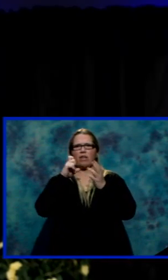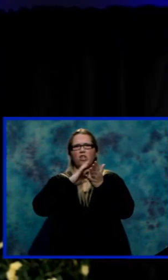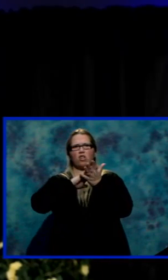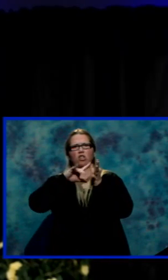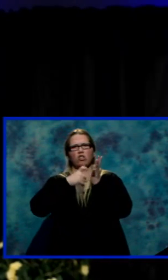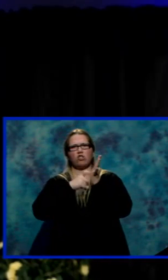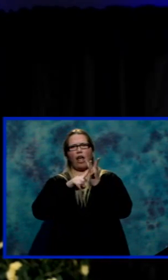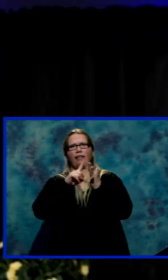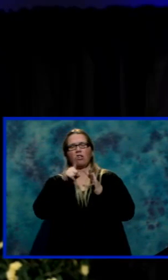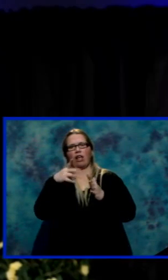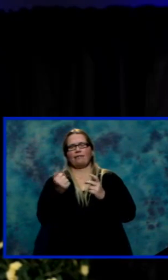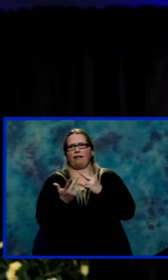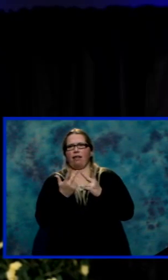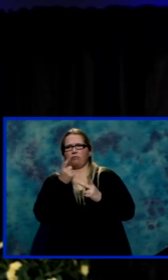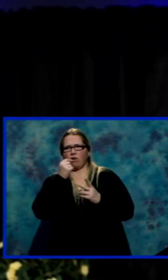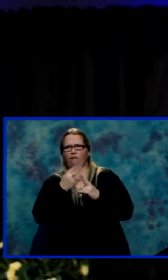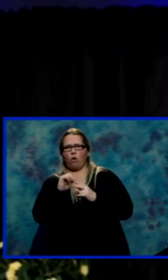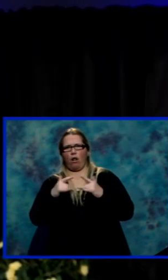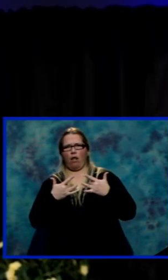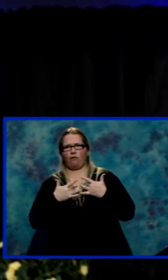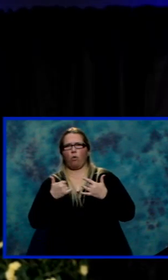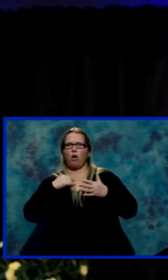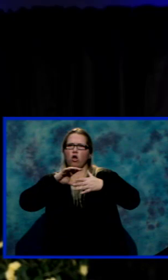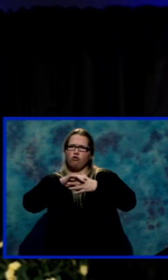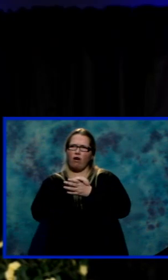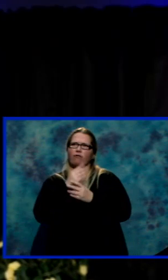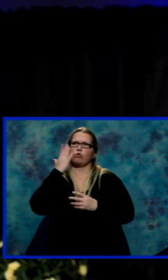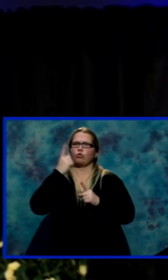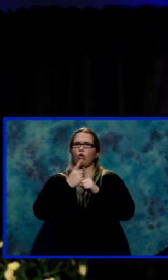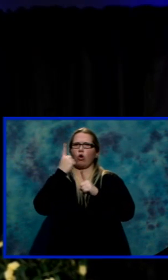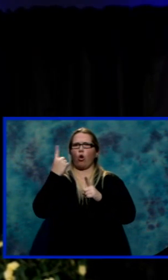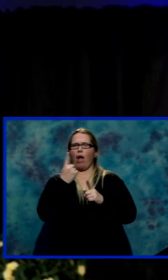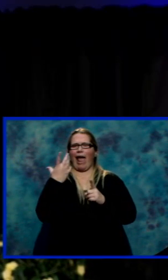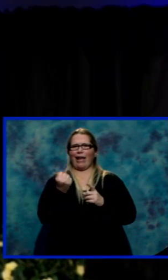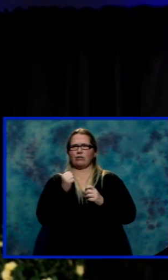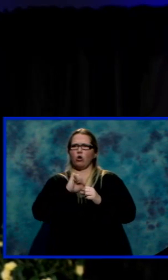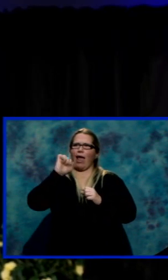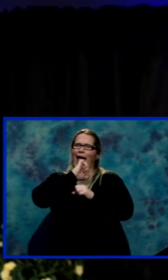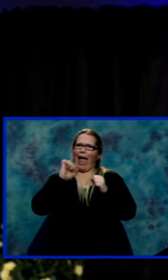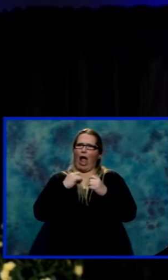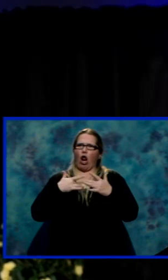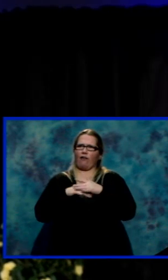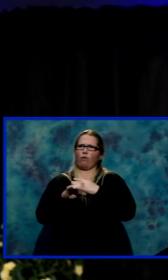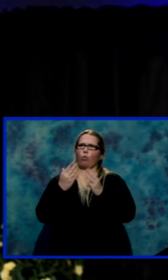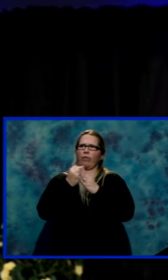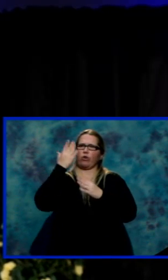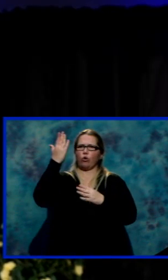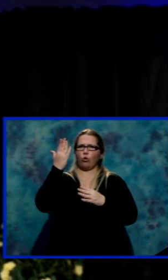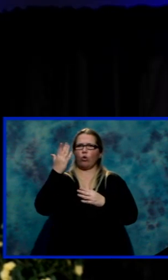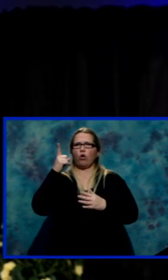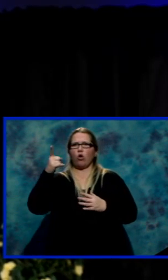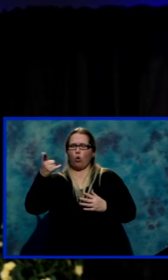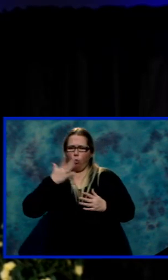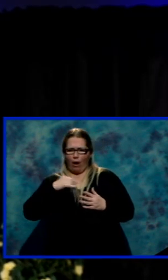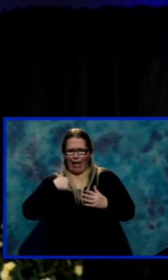has another chance at life. Father, we're grateful that you are a God who has our lives in your hands and that whether you see fit to let us be laid